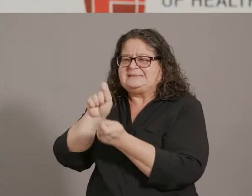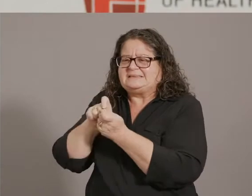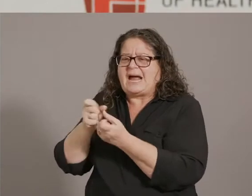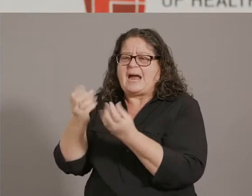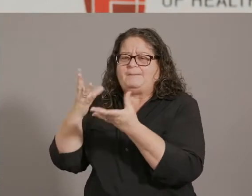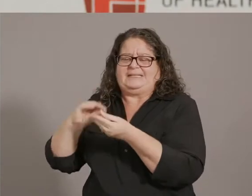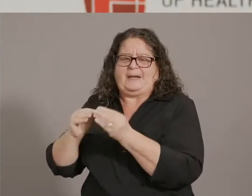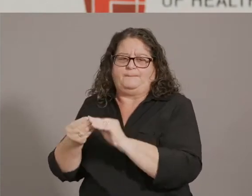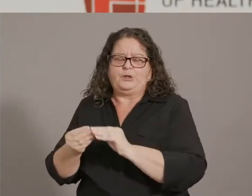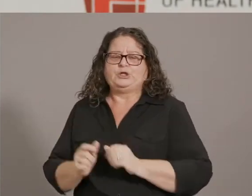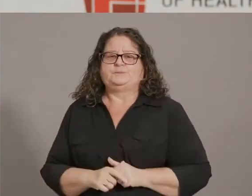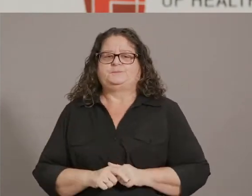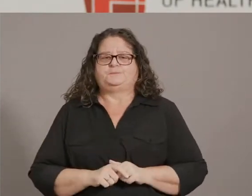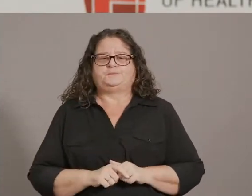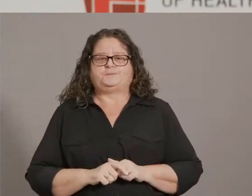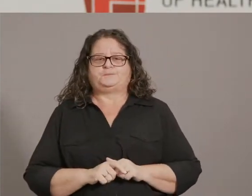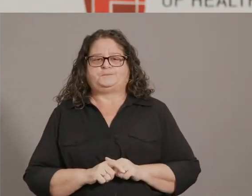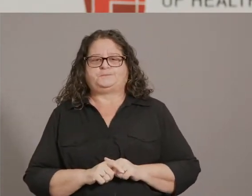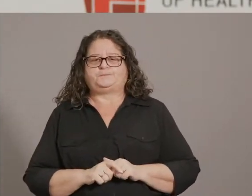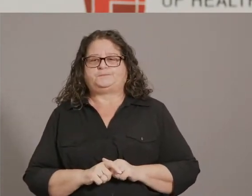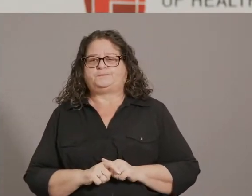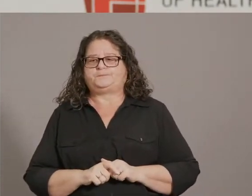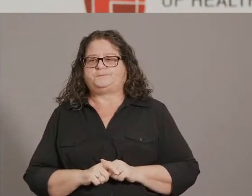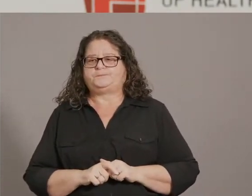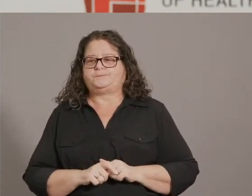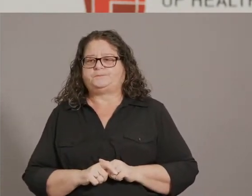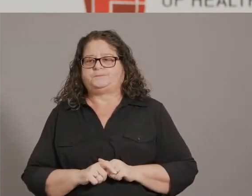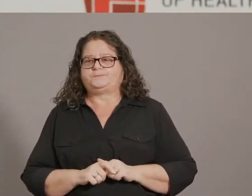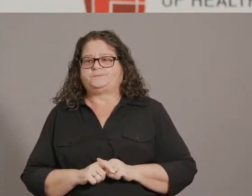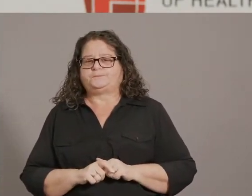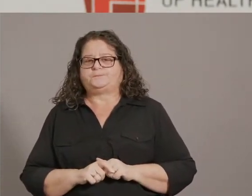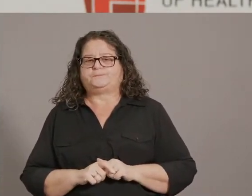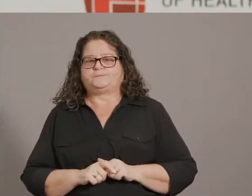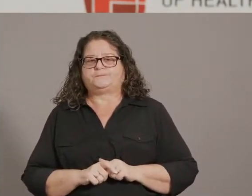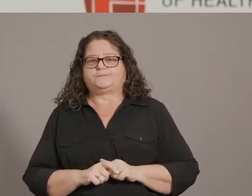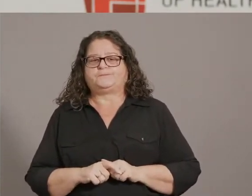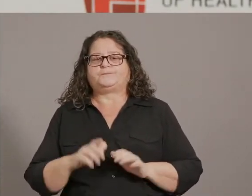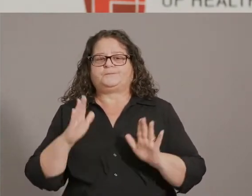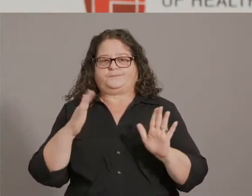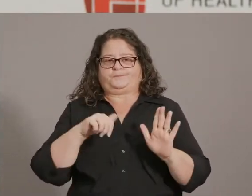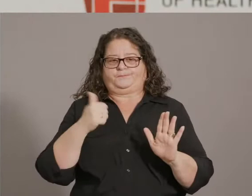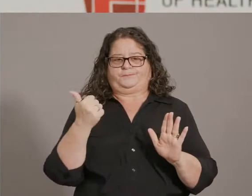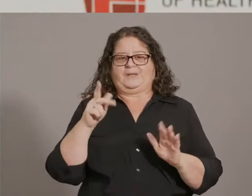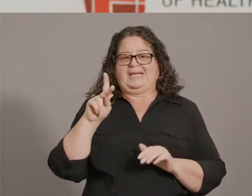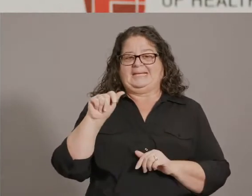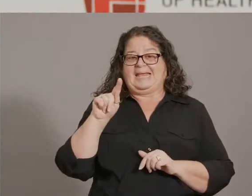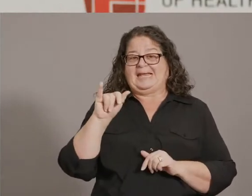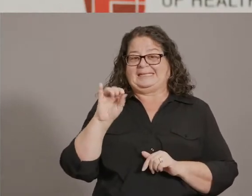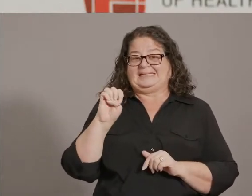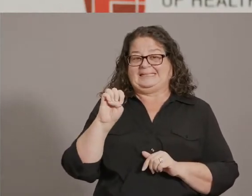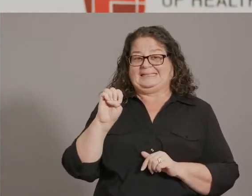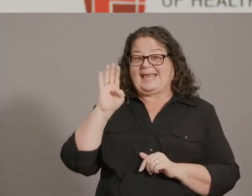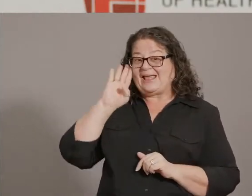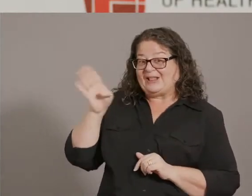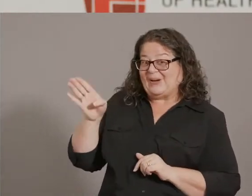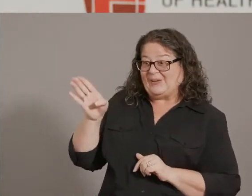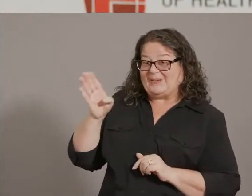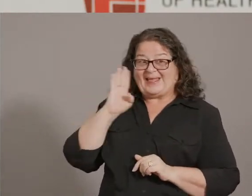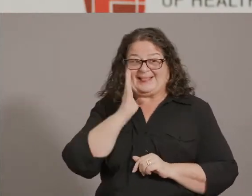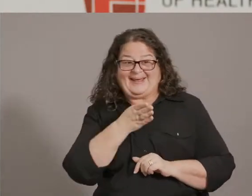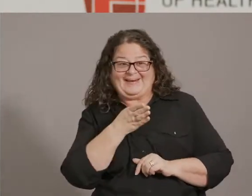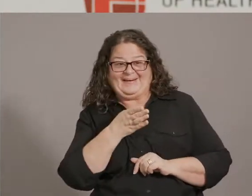you. Thank you. Great. Next is Katie Davis-Young. Hi, Katie. Hi